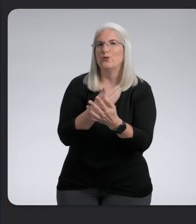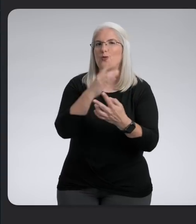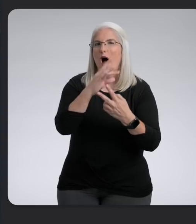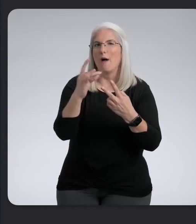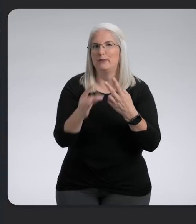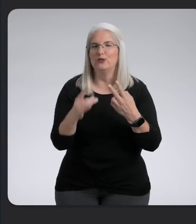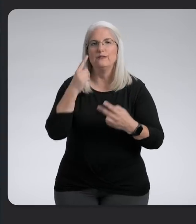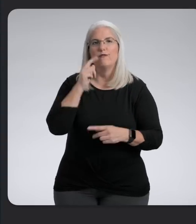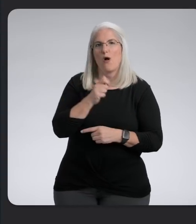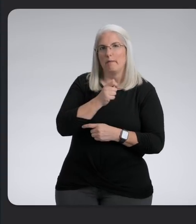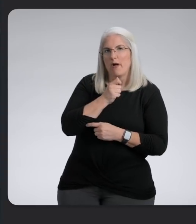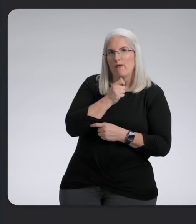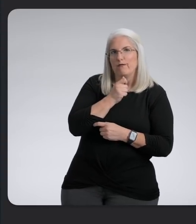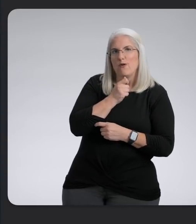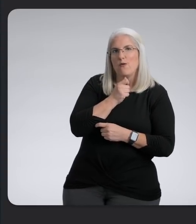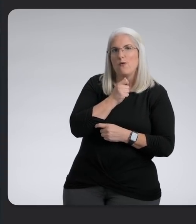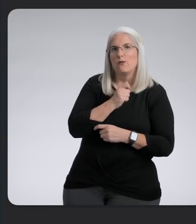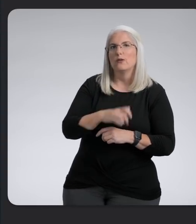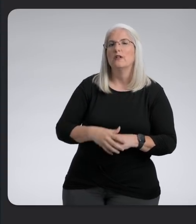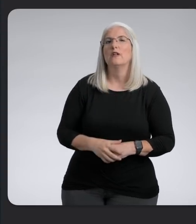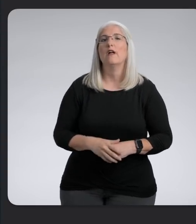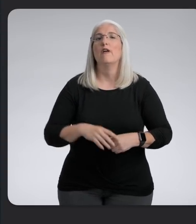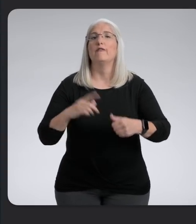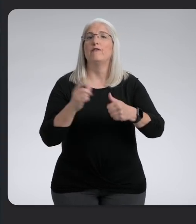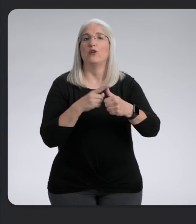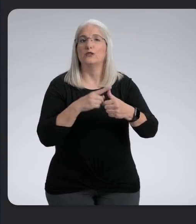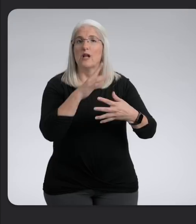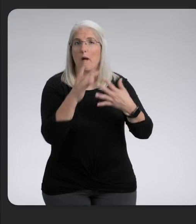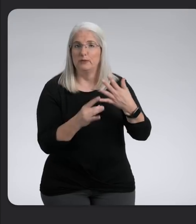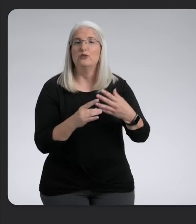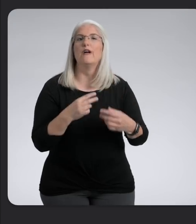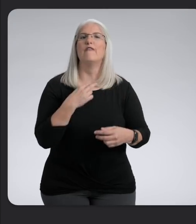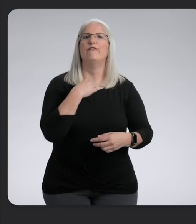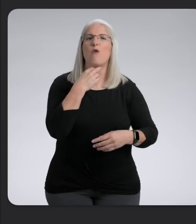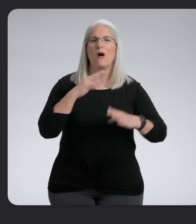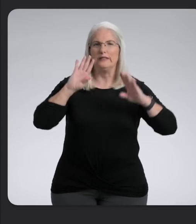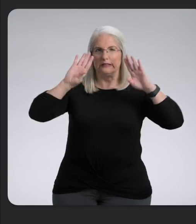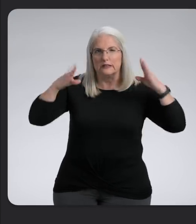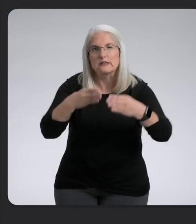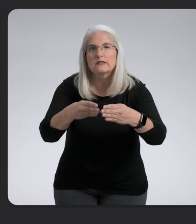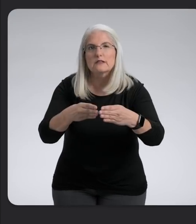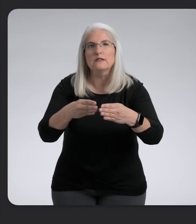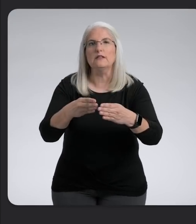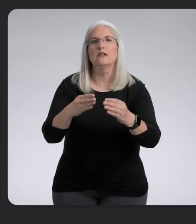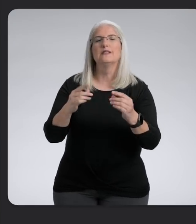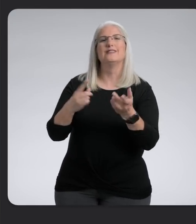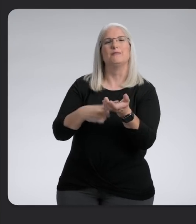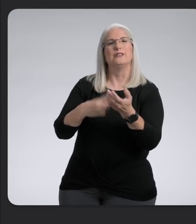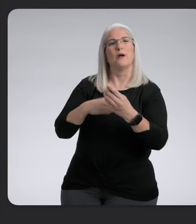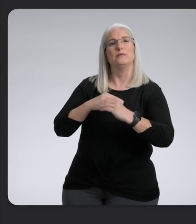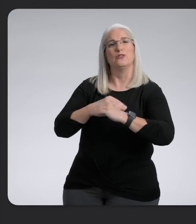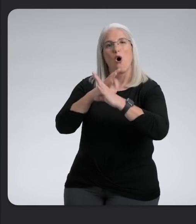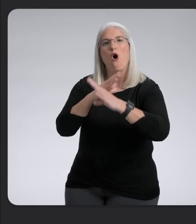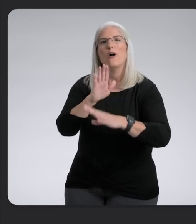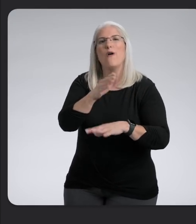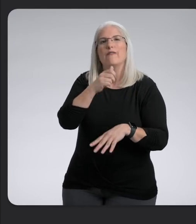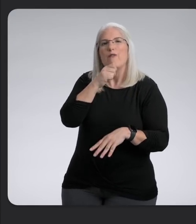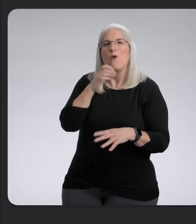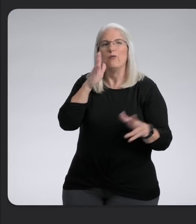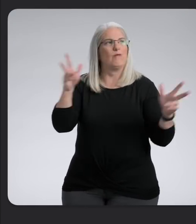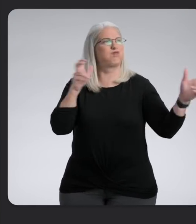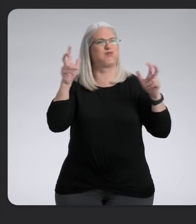microphone. The first is voice isolation. When you're on a FaceTime call, your mic is picking up a cacophony of